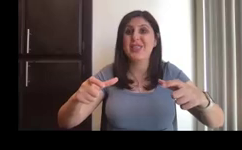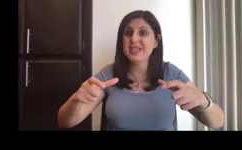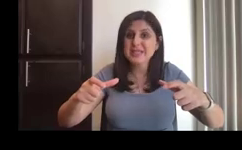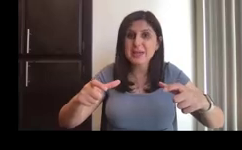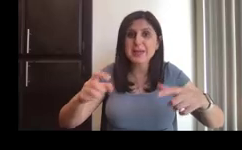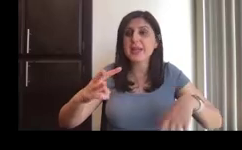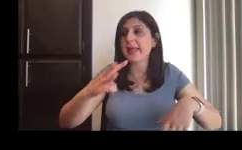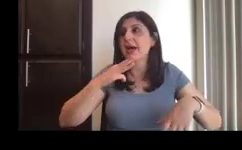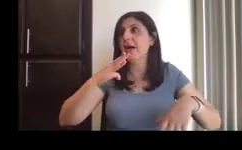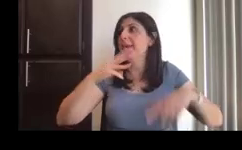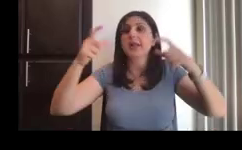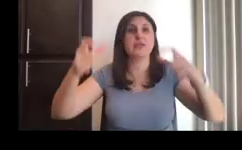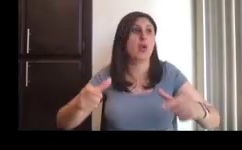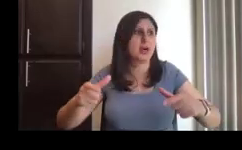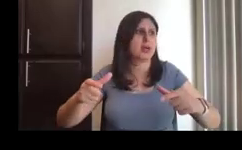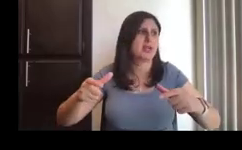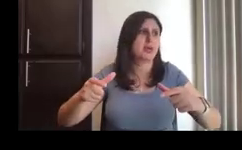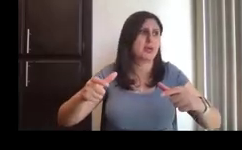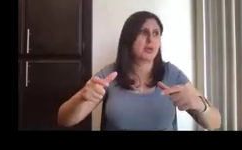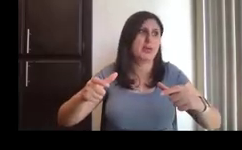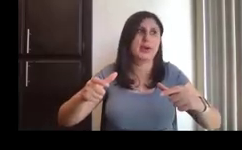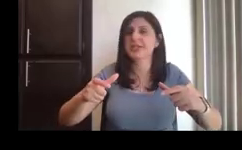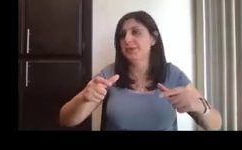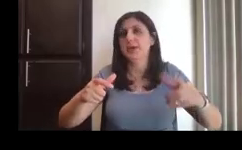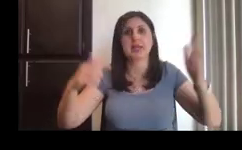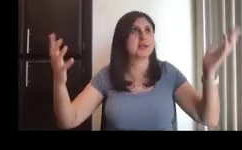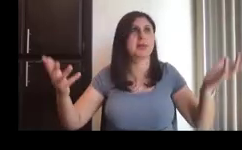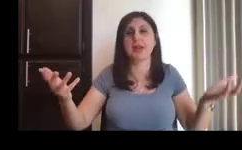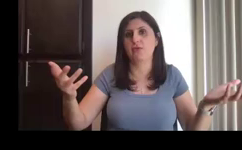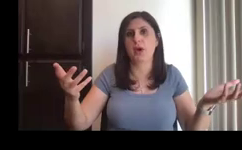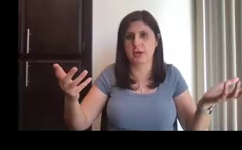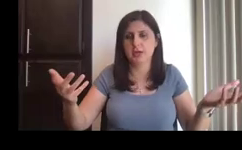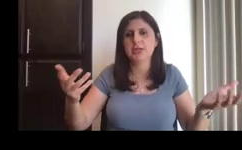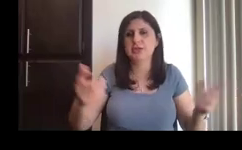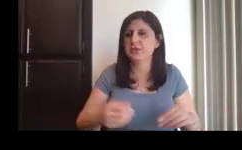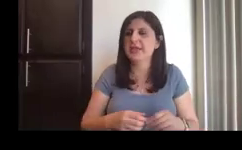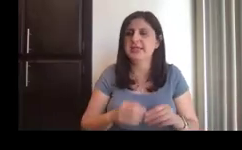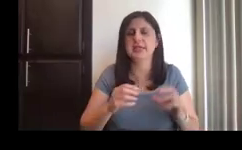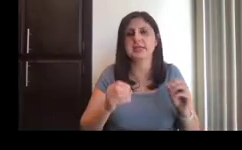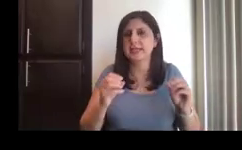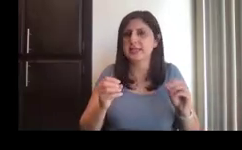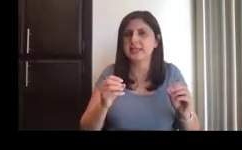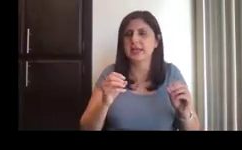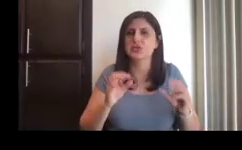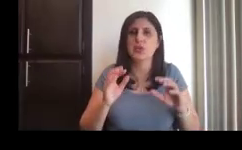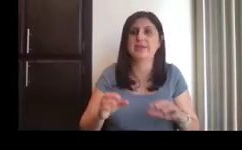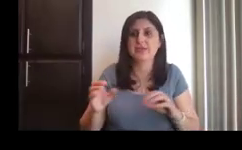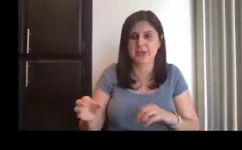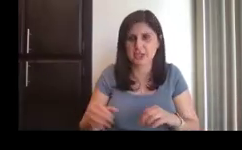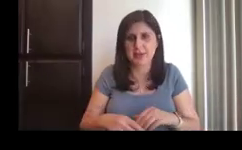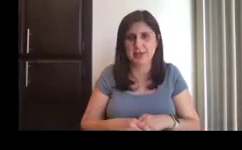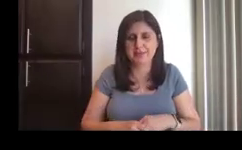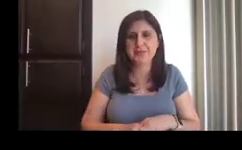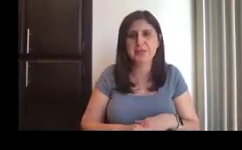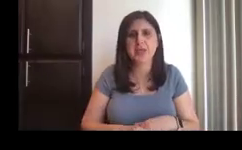Okay. This can mean like a puddle of water, like it rained too hard and there's a puddle of water. So that's why I say technically these signs you have